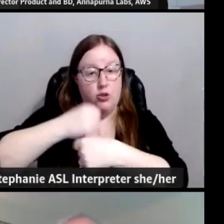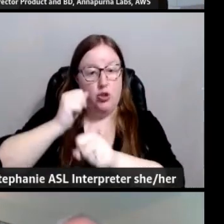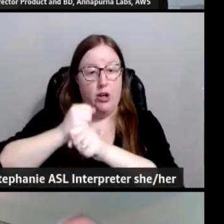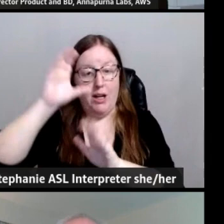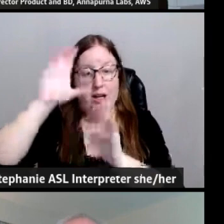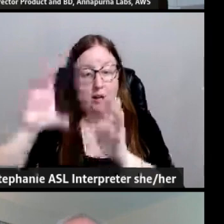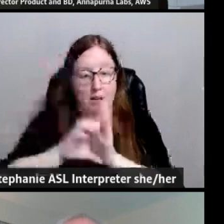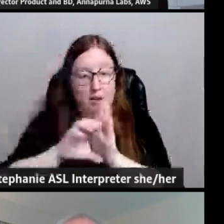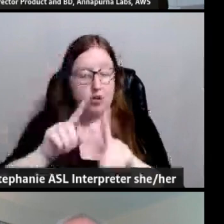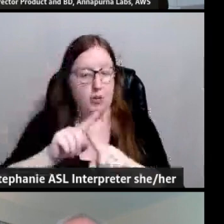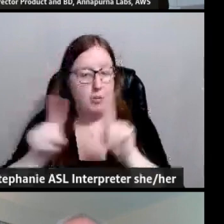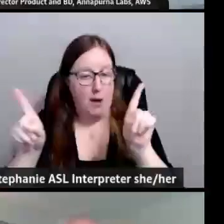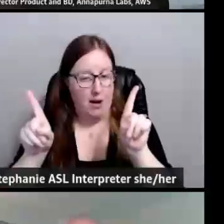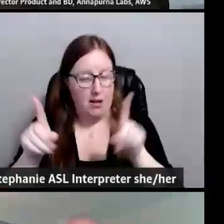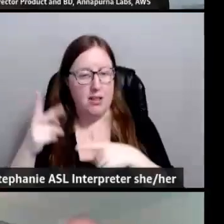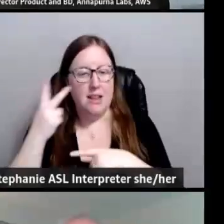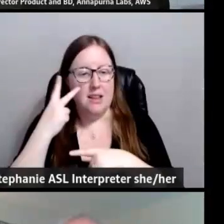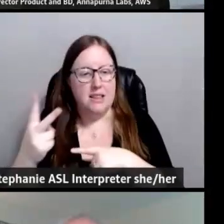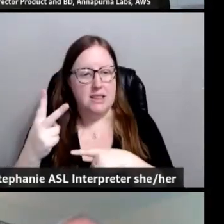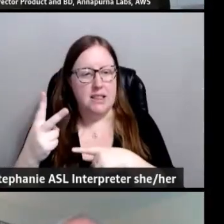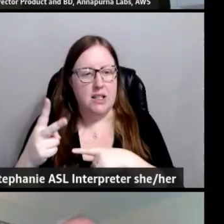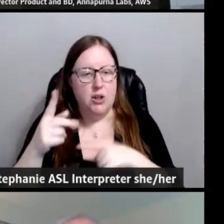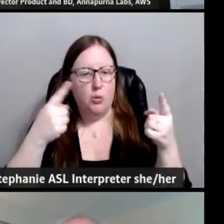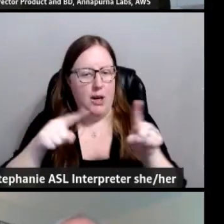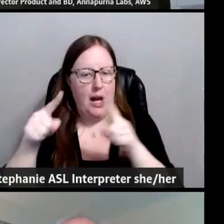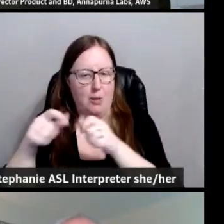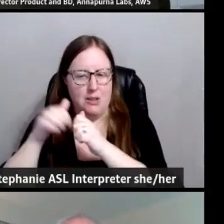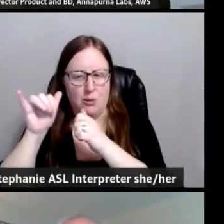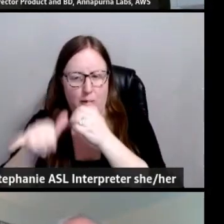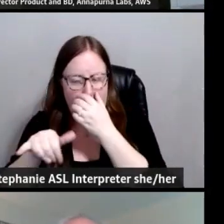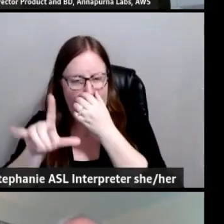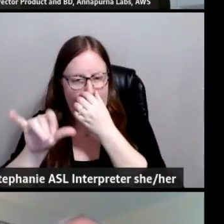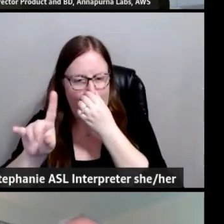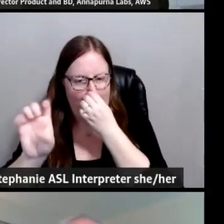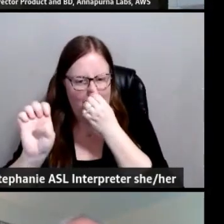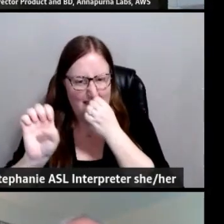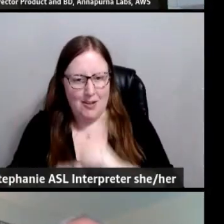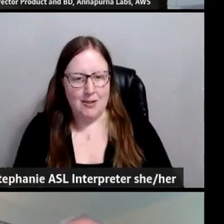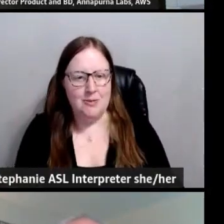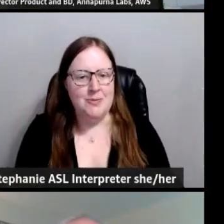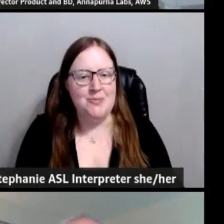let's see how this thing happens live.